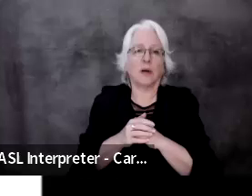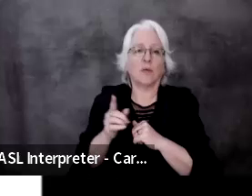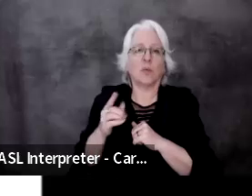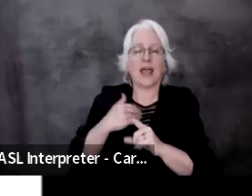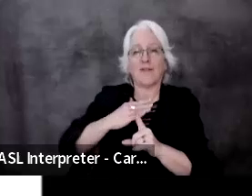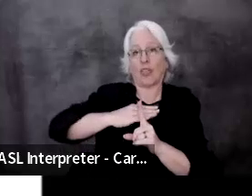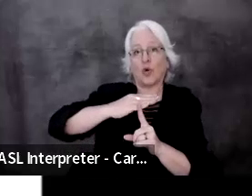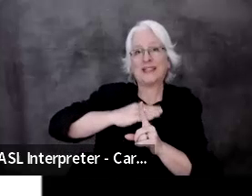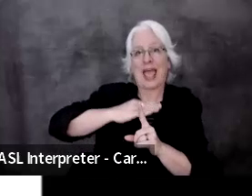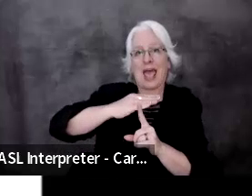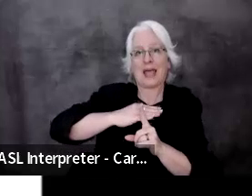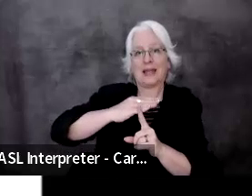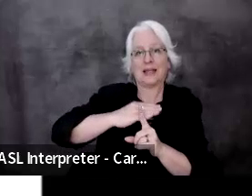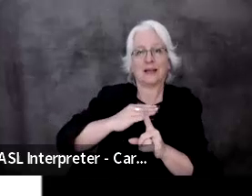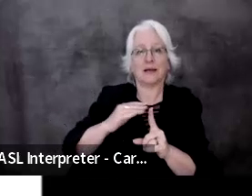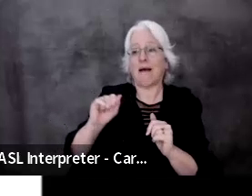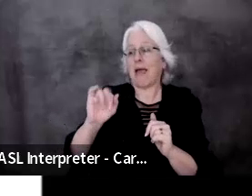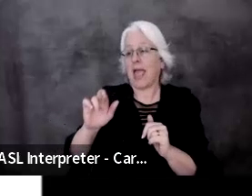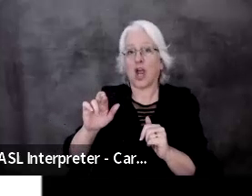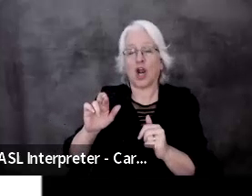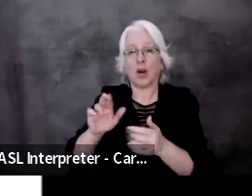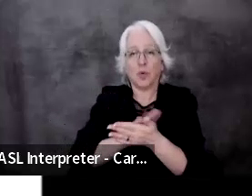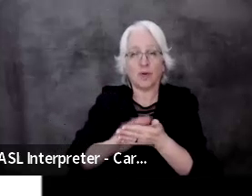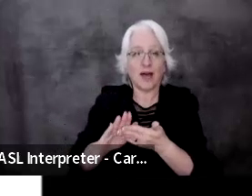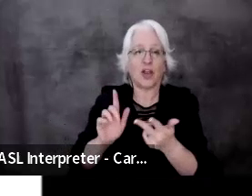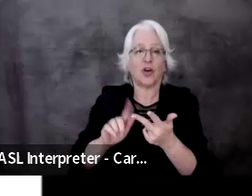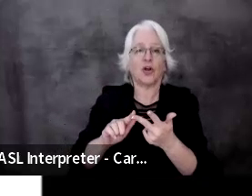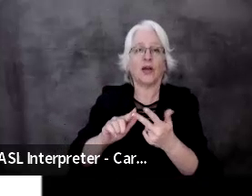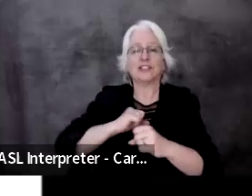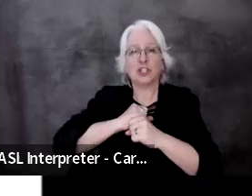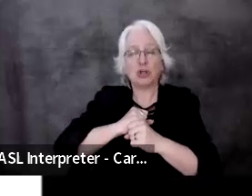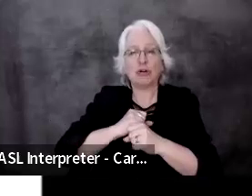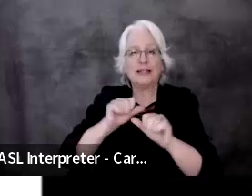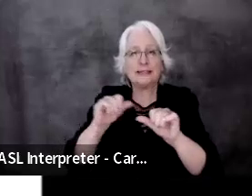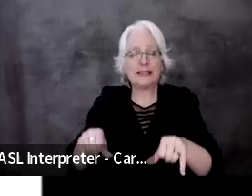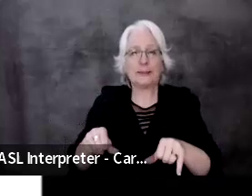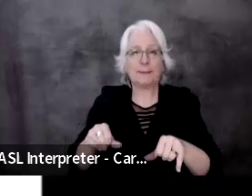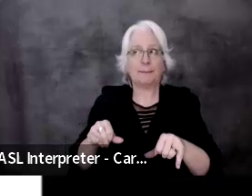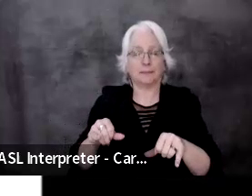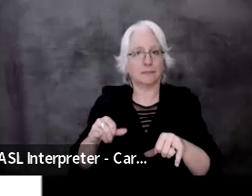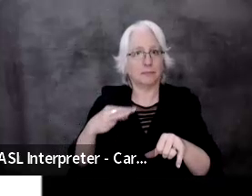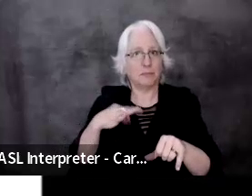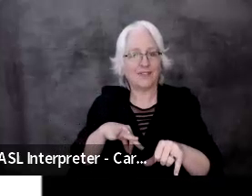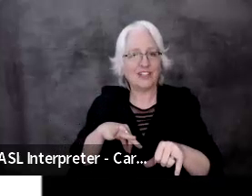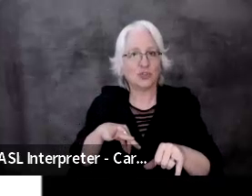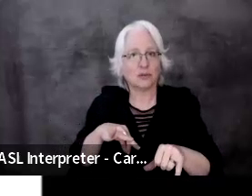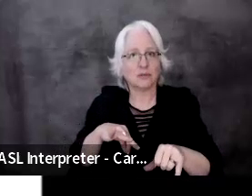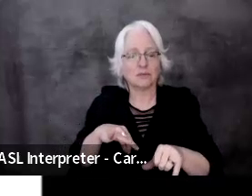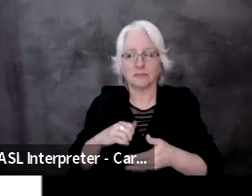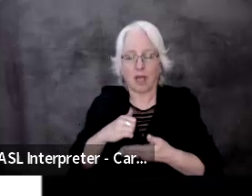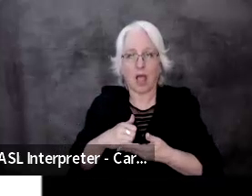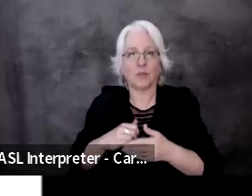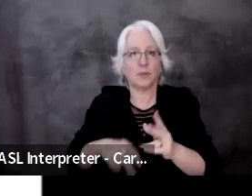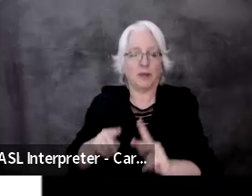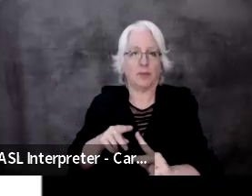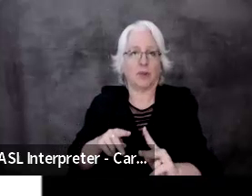thermostats, lights, air purifiers, and security system, something that was very beneficial by helping people